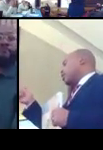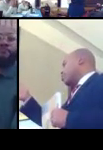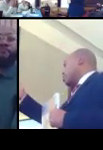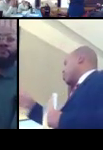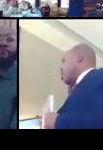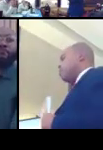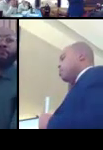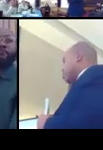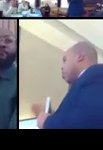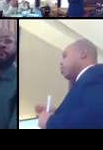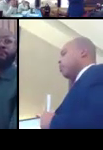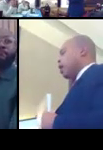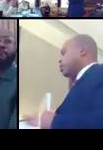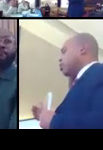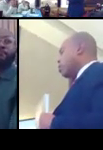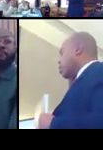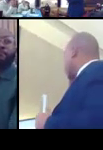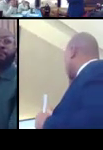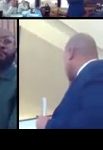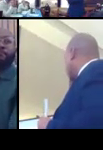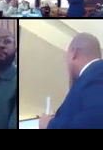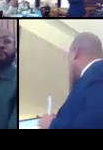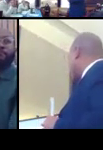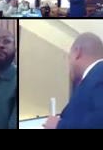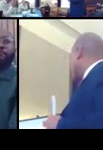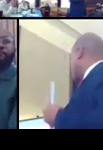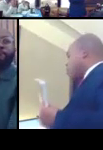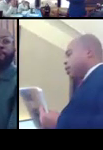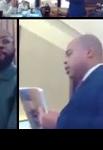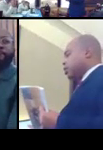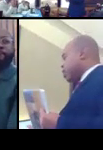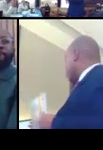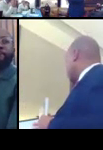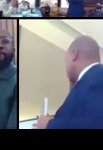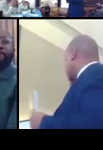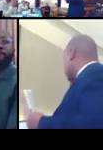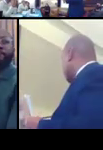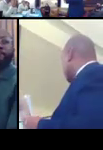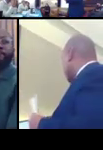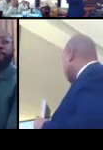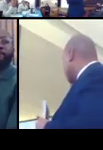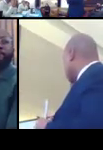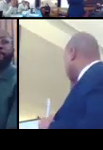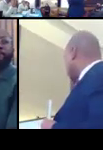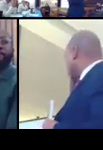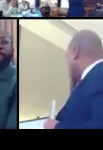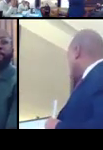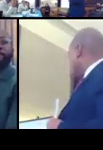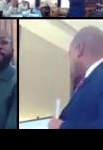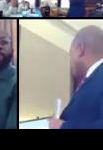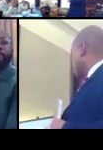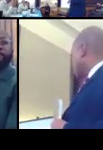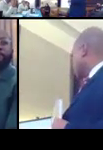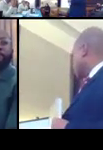which is at a signal, but then you have people going throughout. So there's a lot of traffic in a residential neighborhood, but the other streets don't have it there.